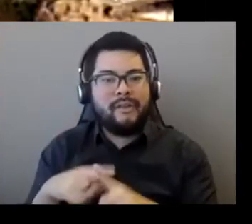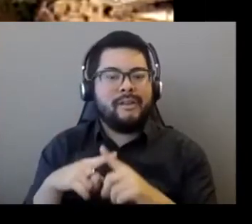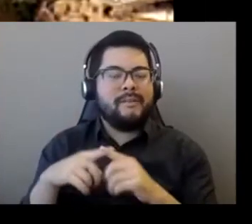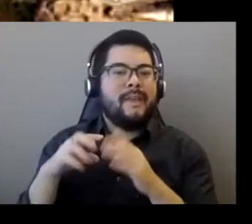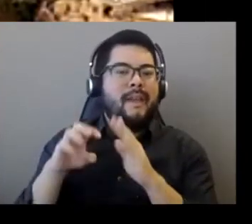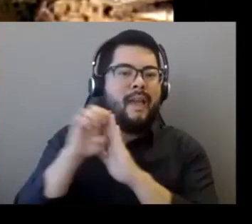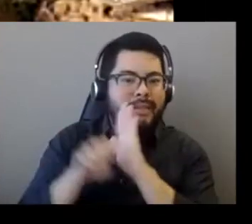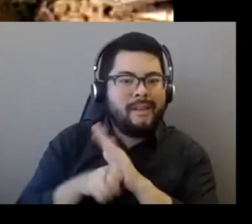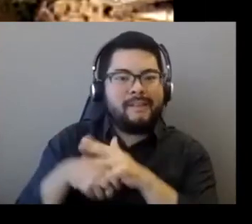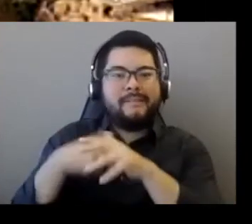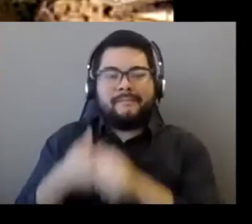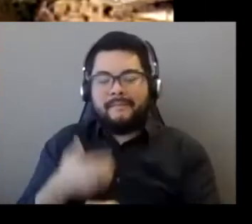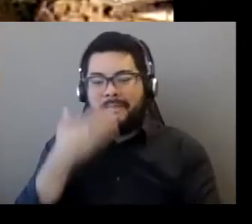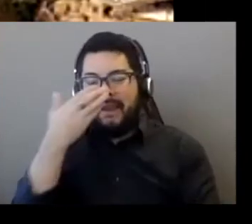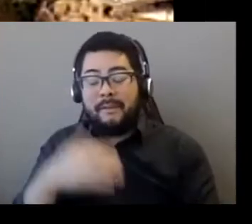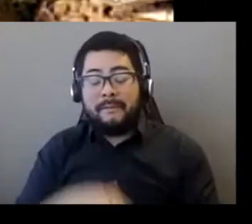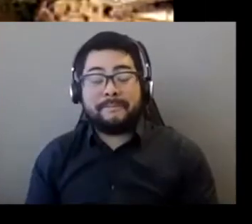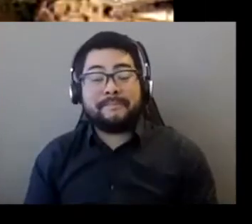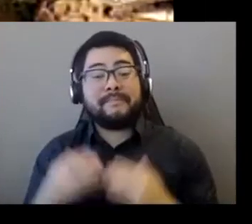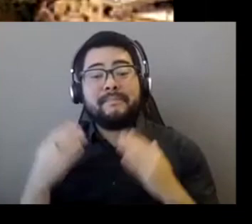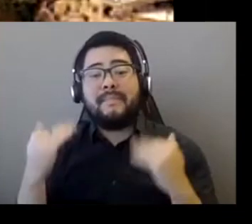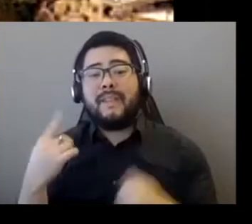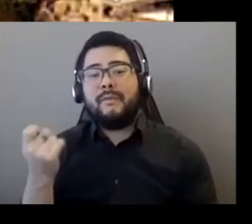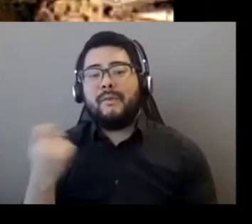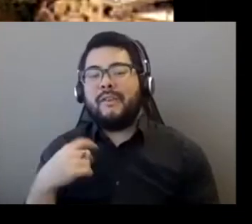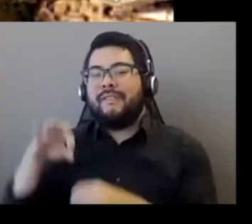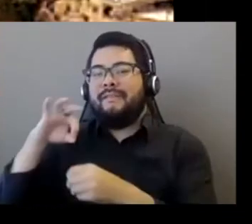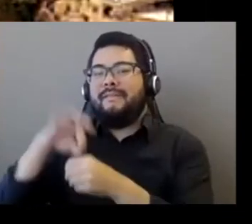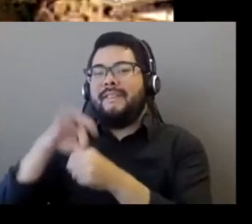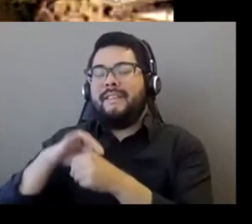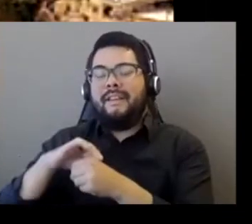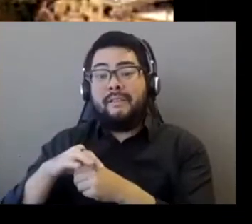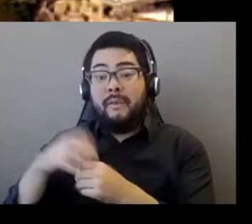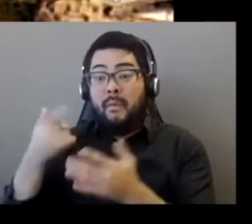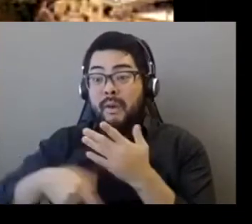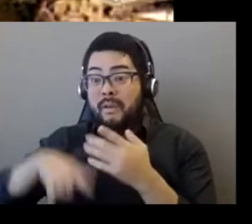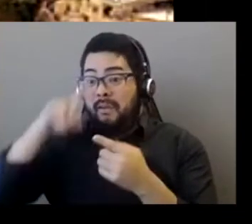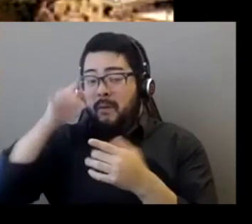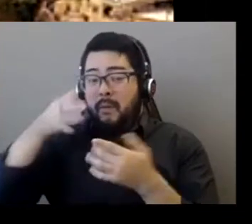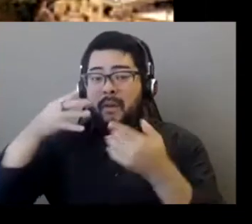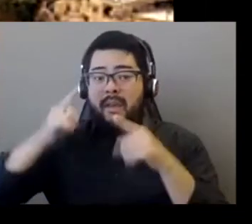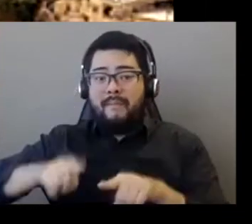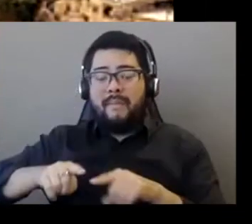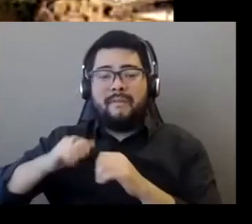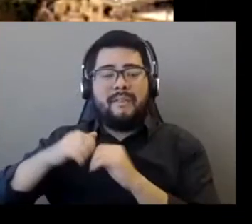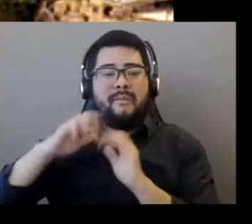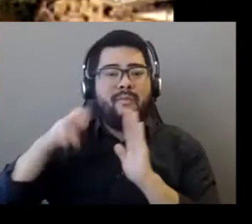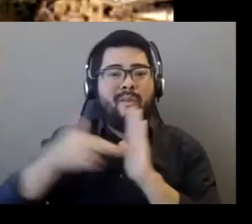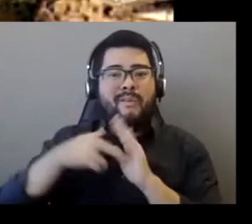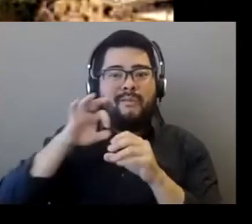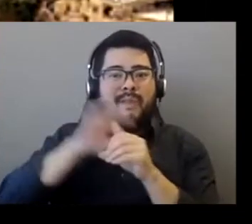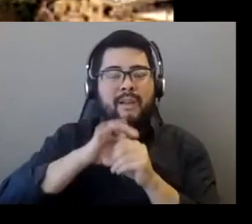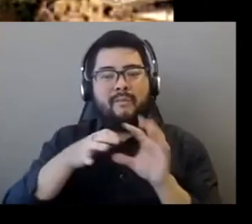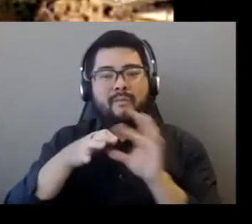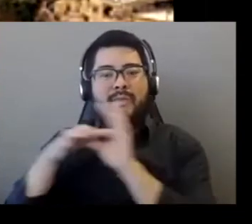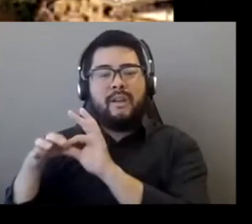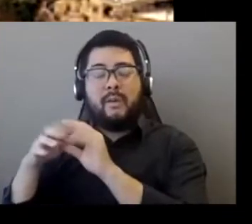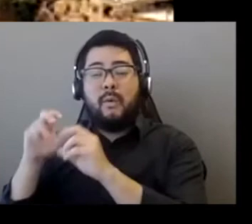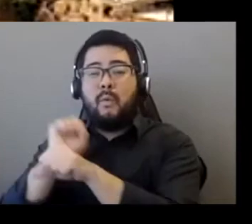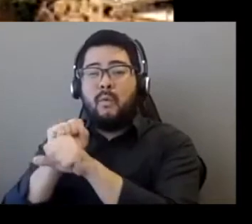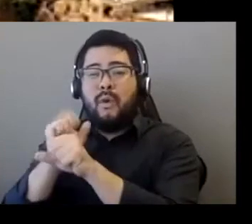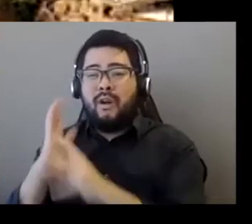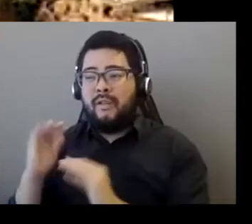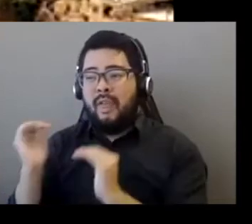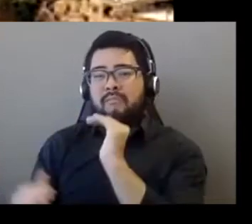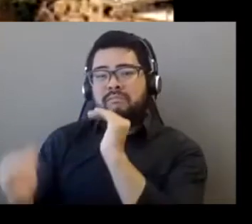next question is about elections. So what do you think the role of elections are in relation to workers' movements? And